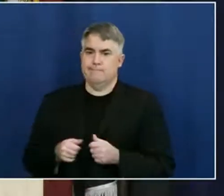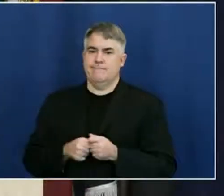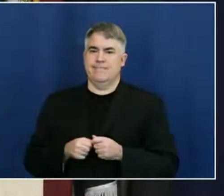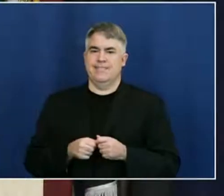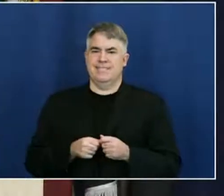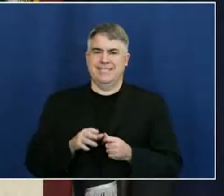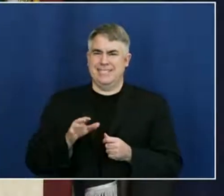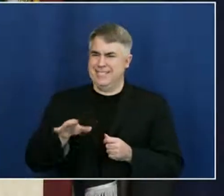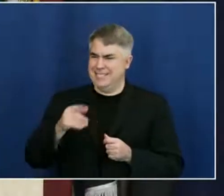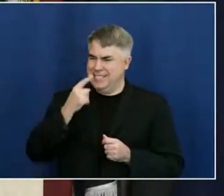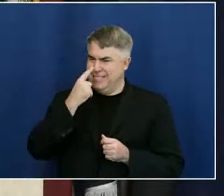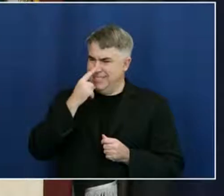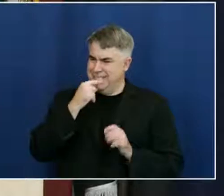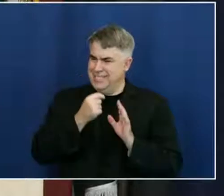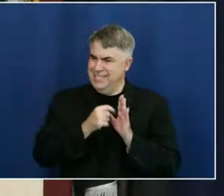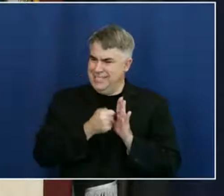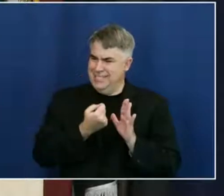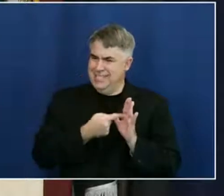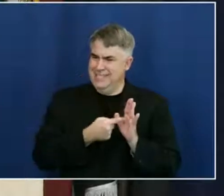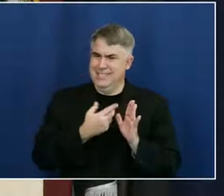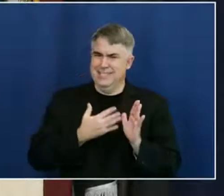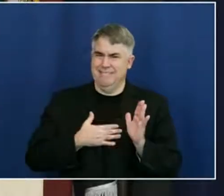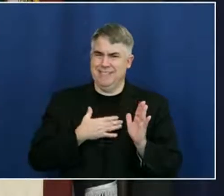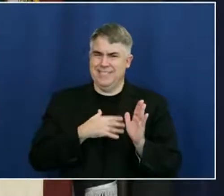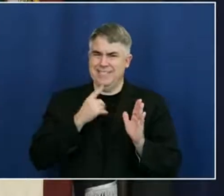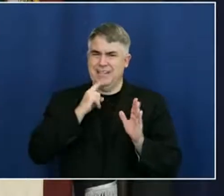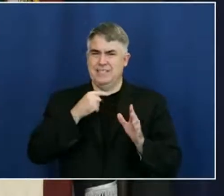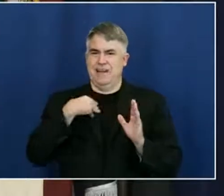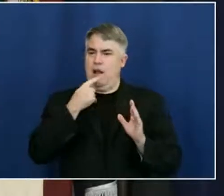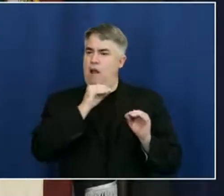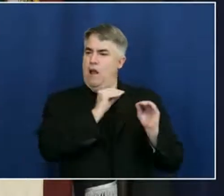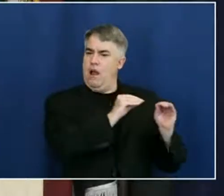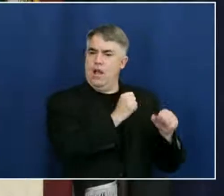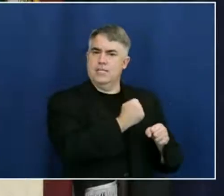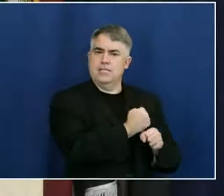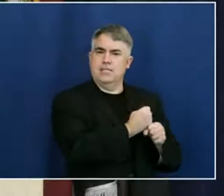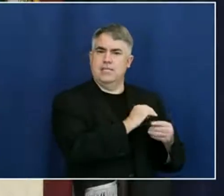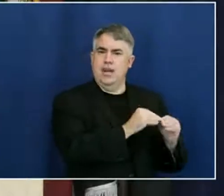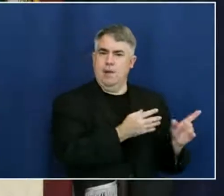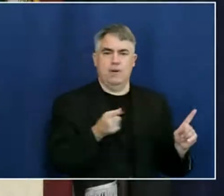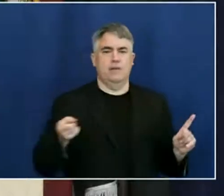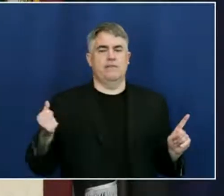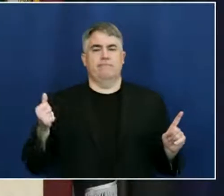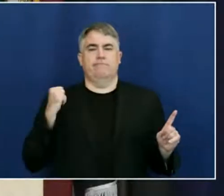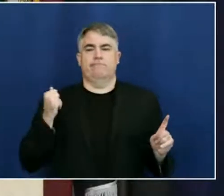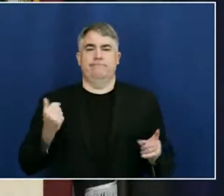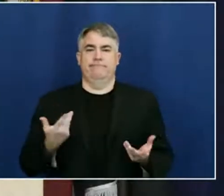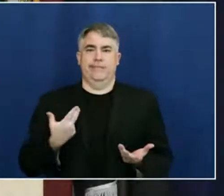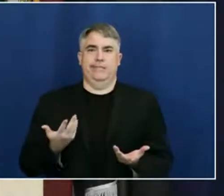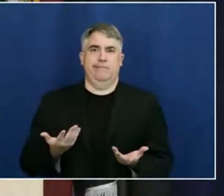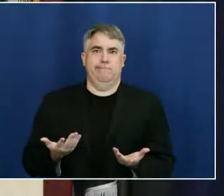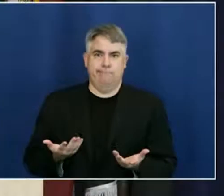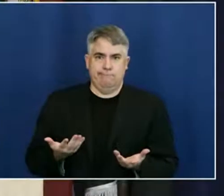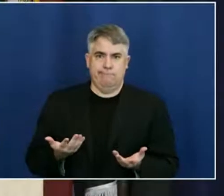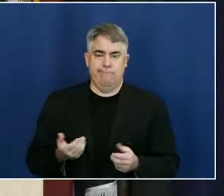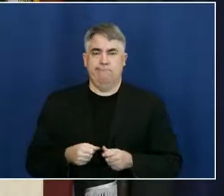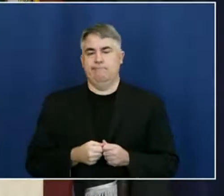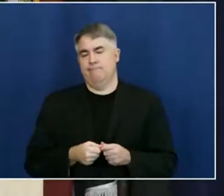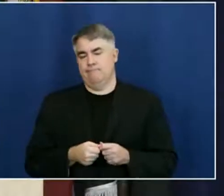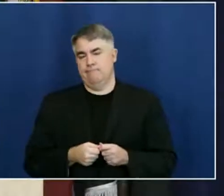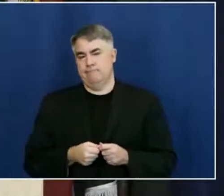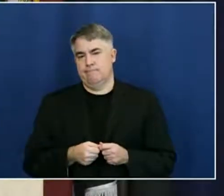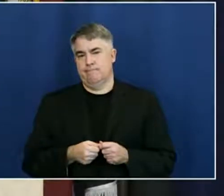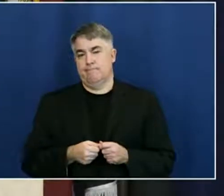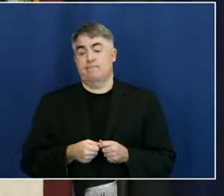that and try and do it. Again, we're collating data from a lot of different sources, and I think as we get into more consistency around